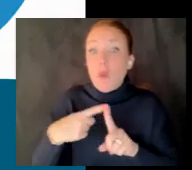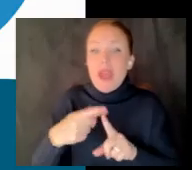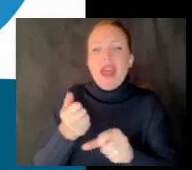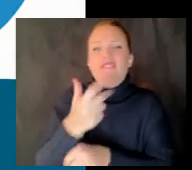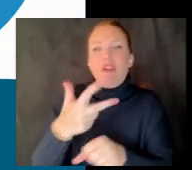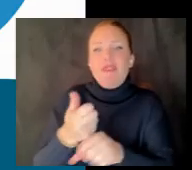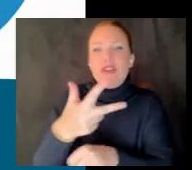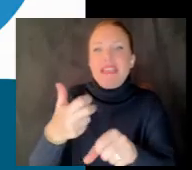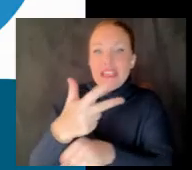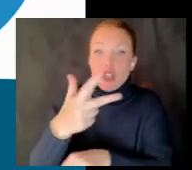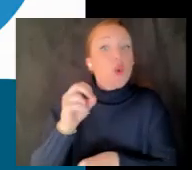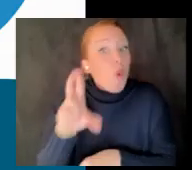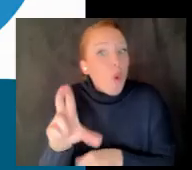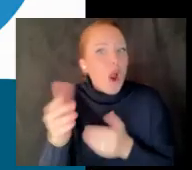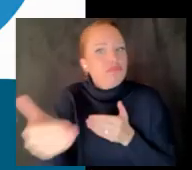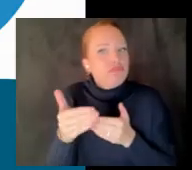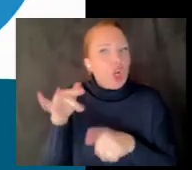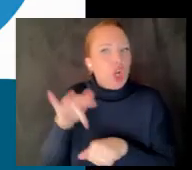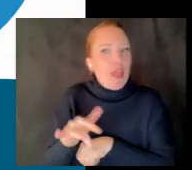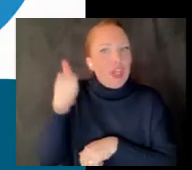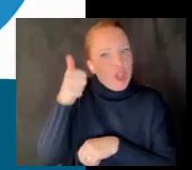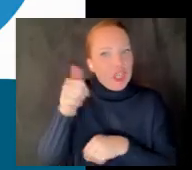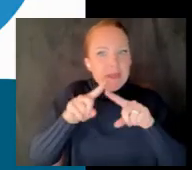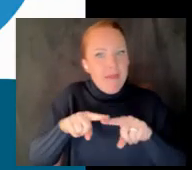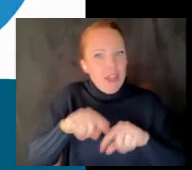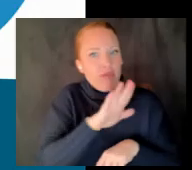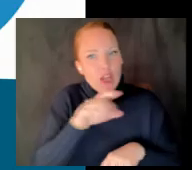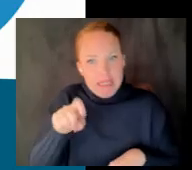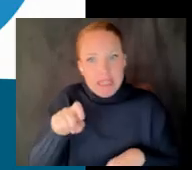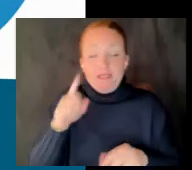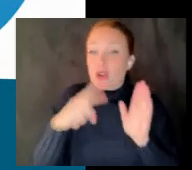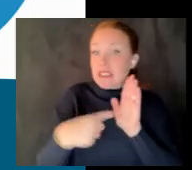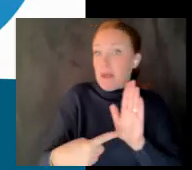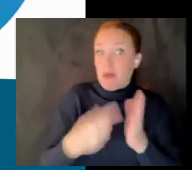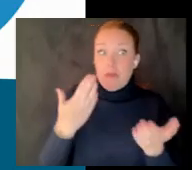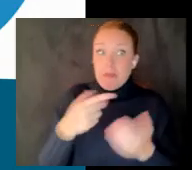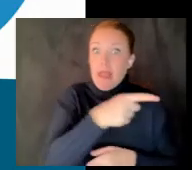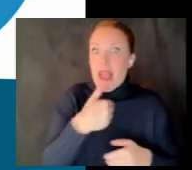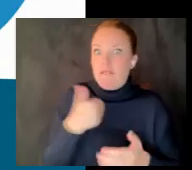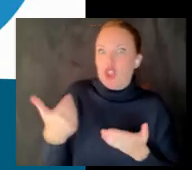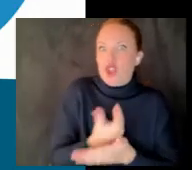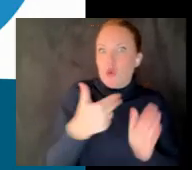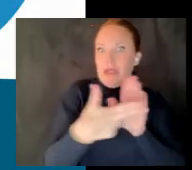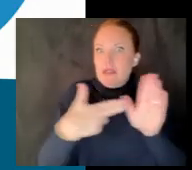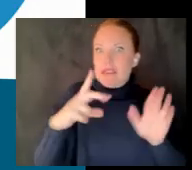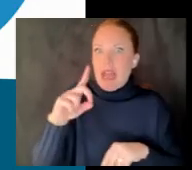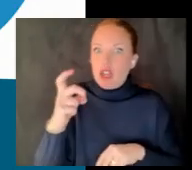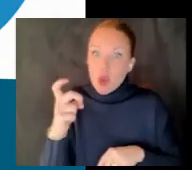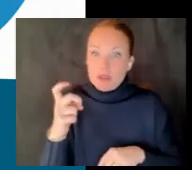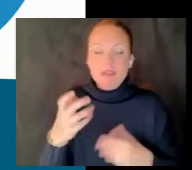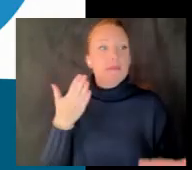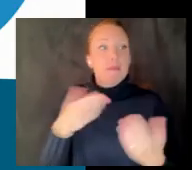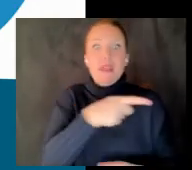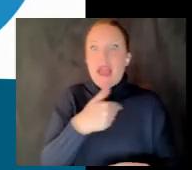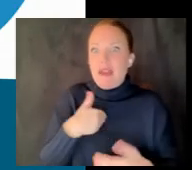held earlier due to changes in student need. For example, a student may have a new diagnosis or have increased needs